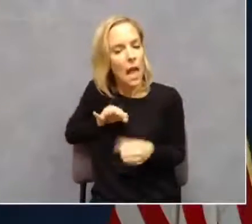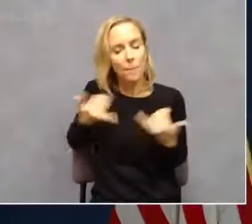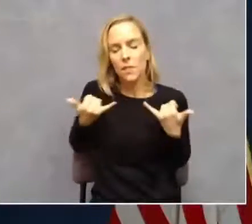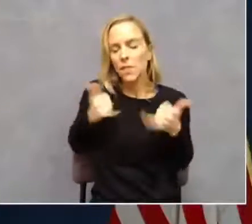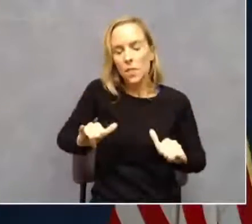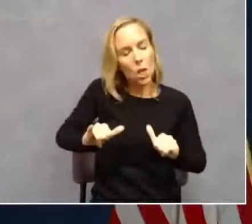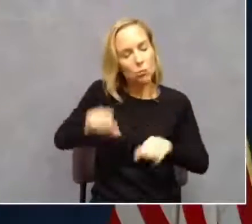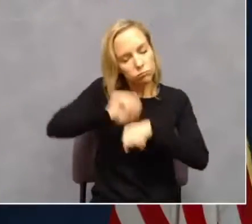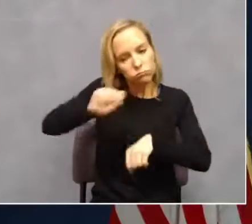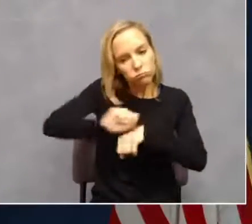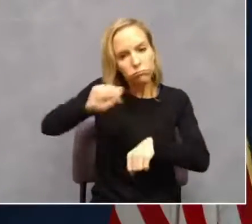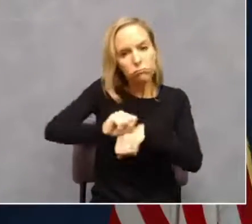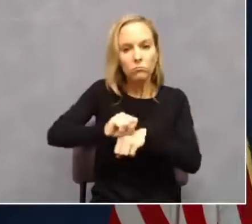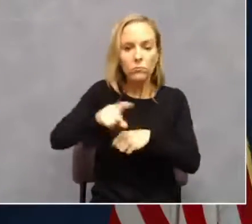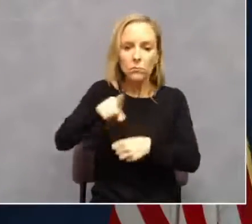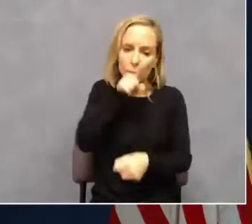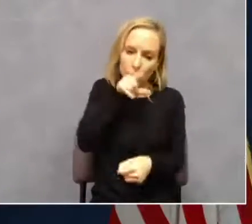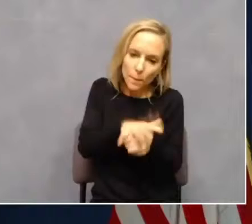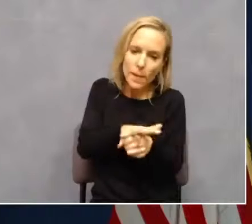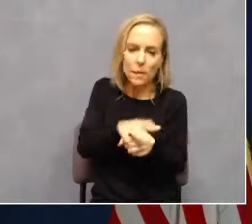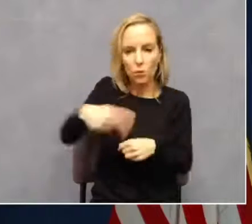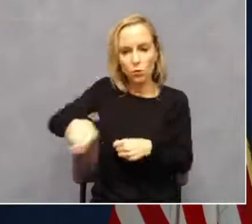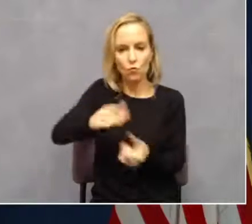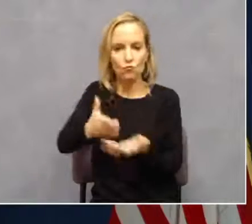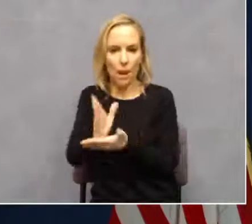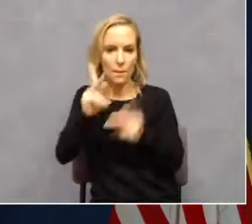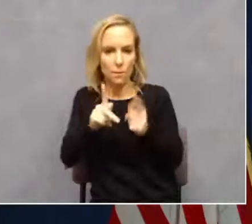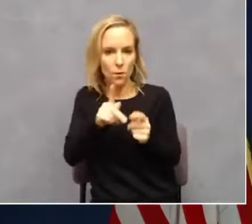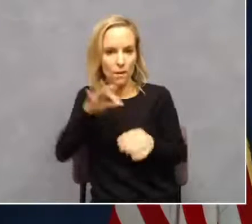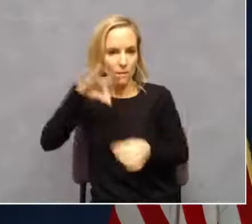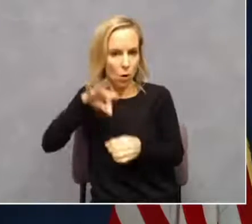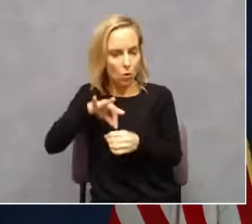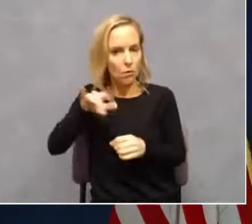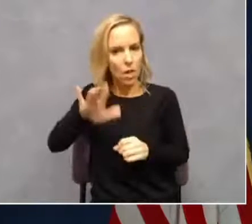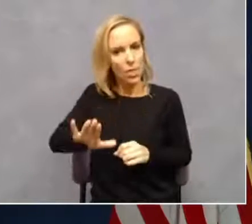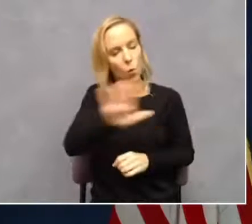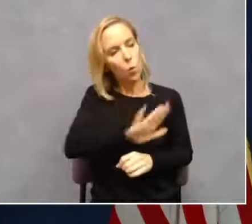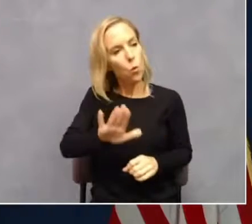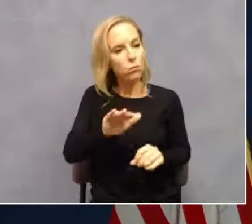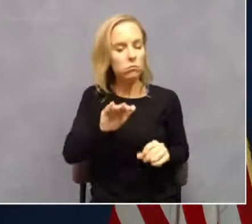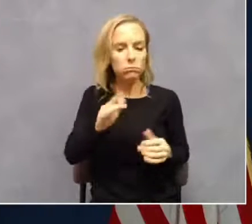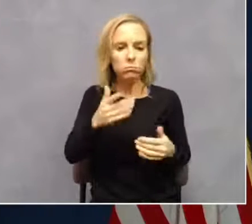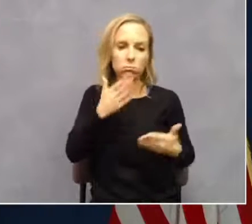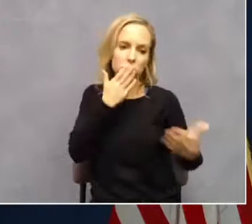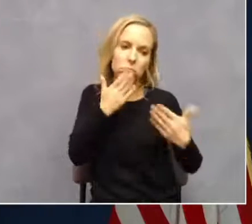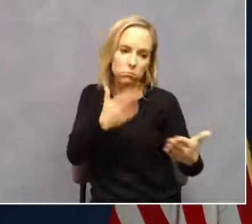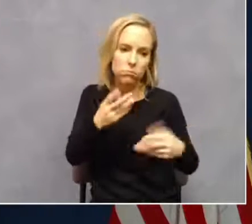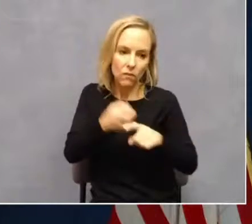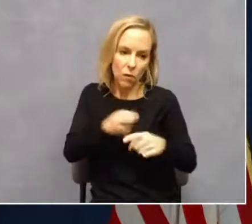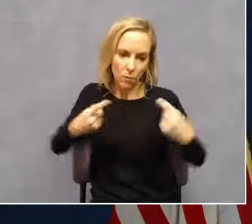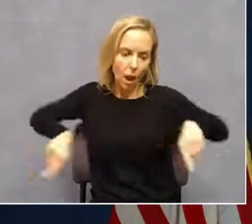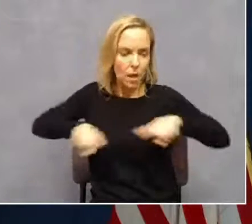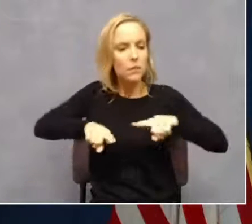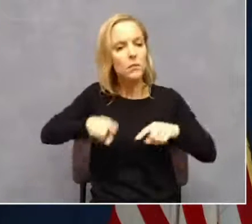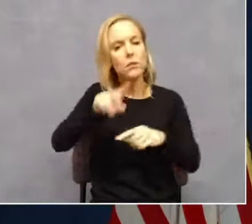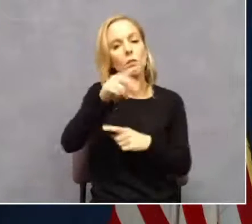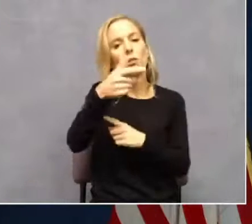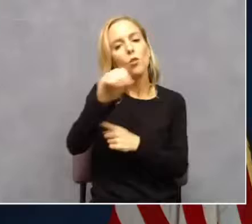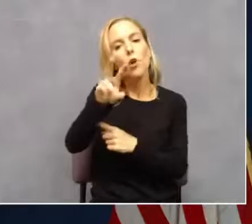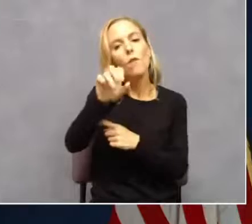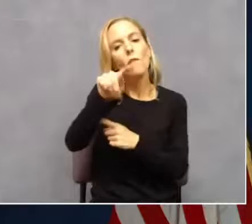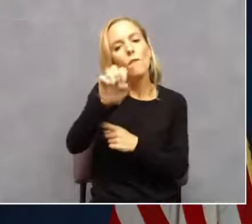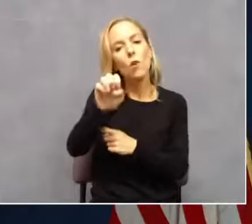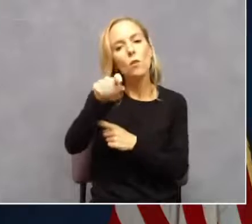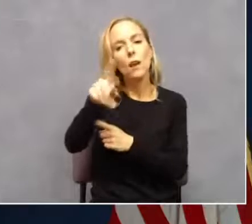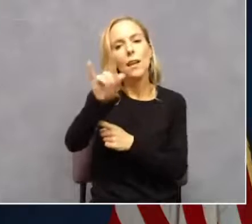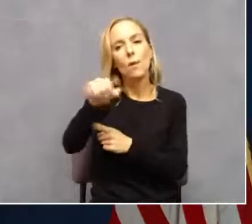right to vote, at the very least, deserves acknowledgement and appreciation from all of us. So visit govoteky.com to